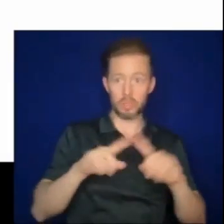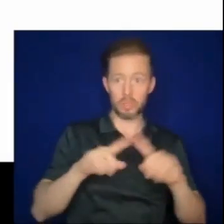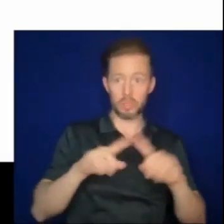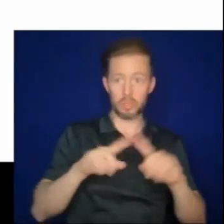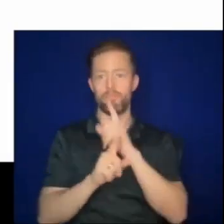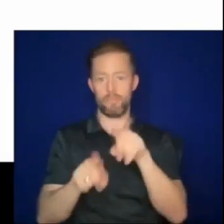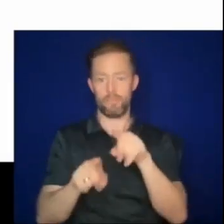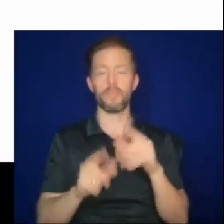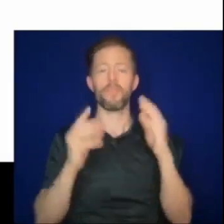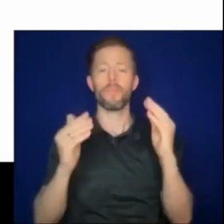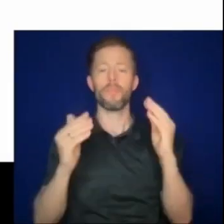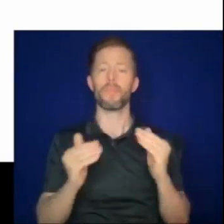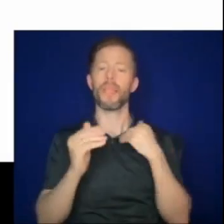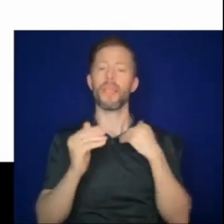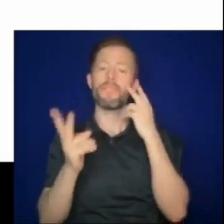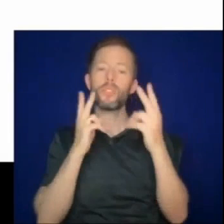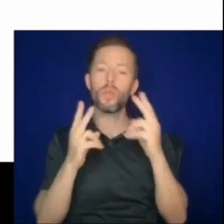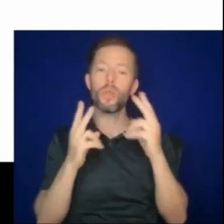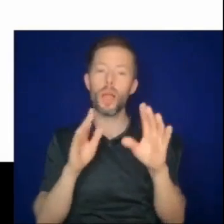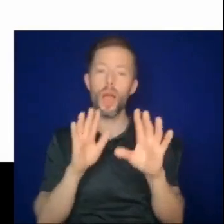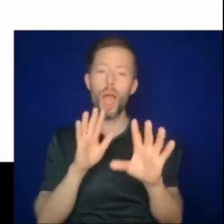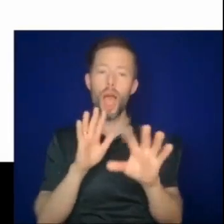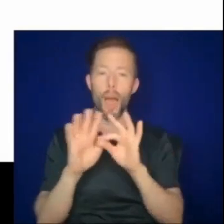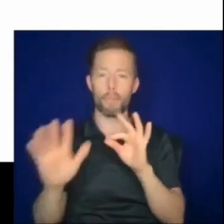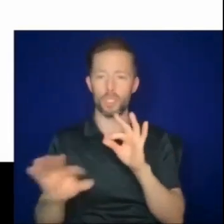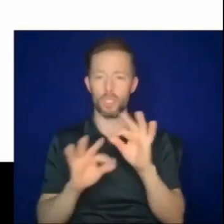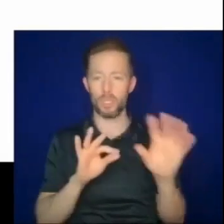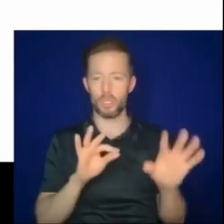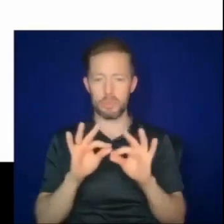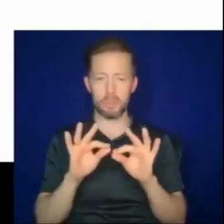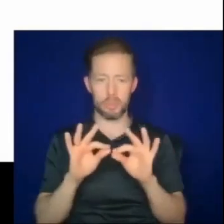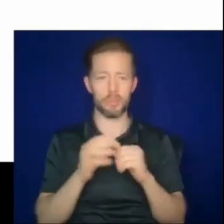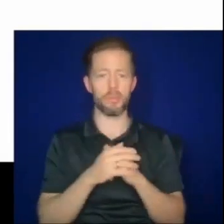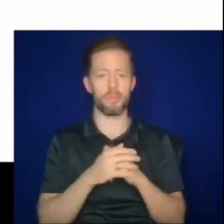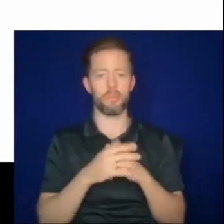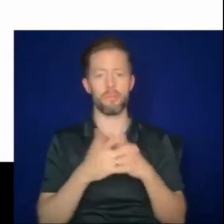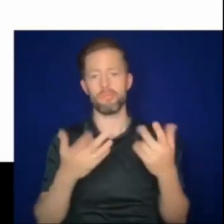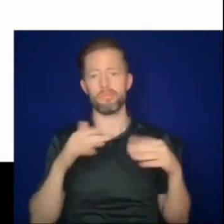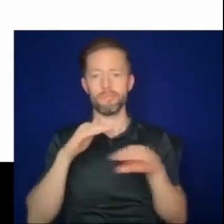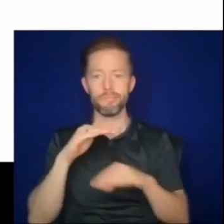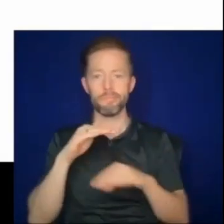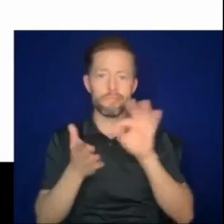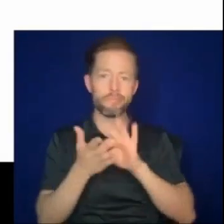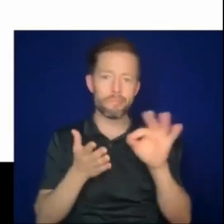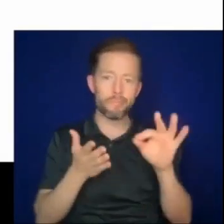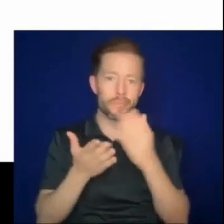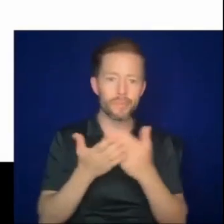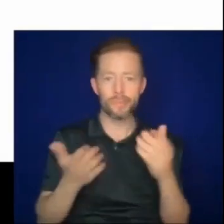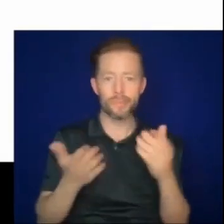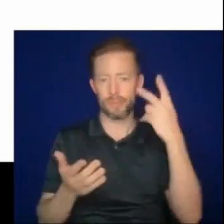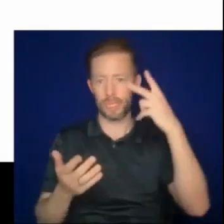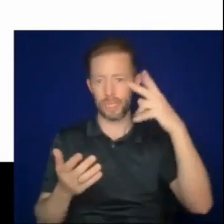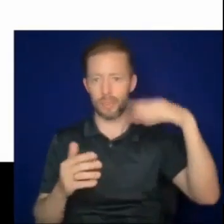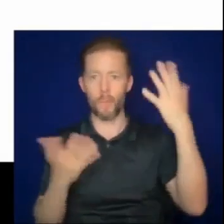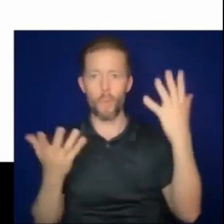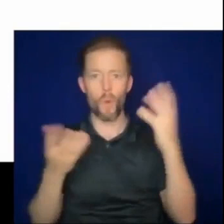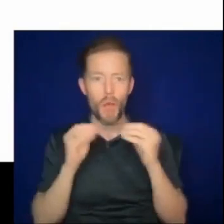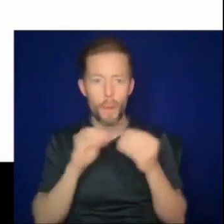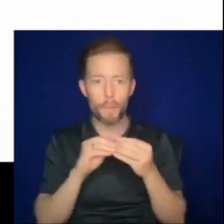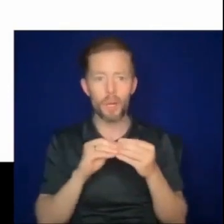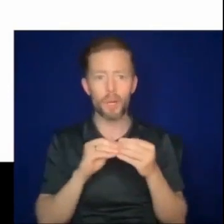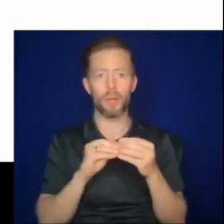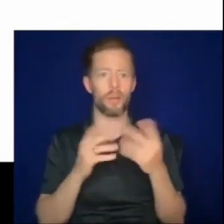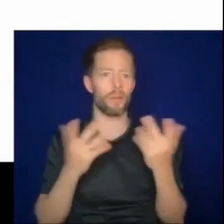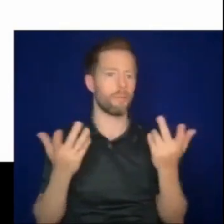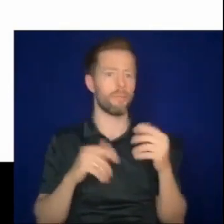answer. And then making sure you have visual options for the students to choose from. And I provide some visual options, again, for some basic counting things, but you see at the